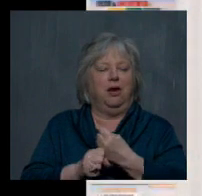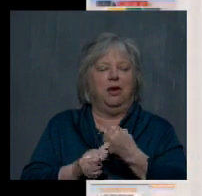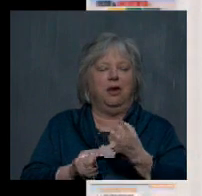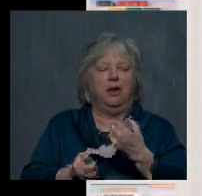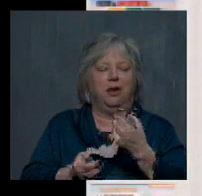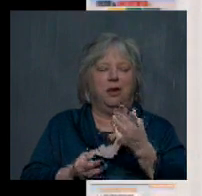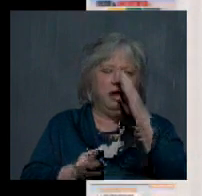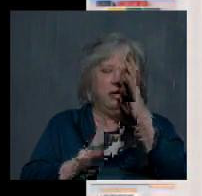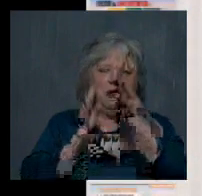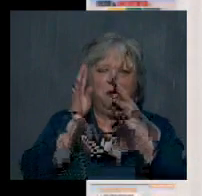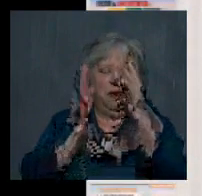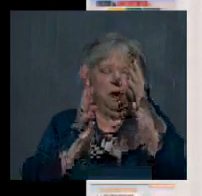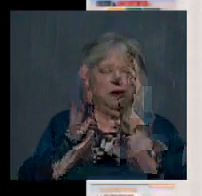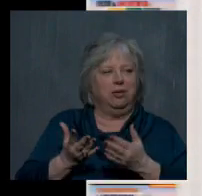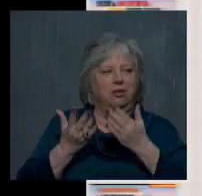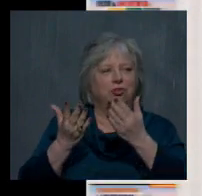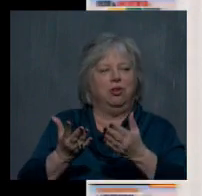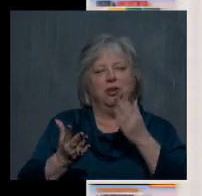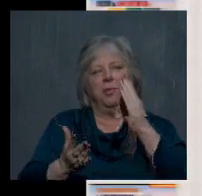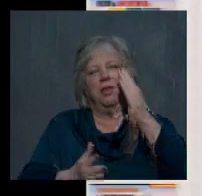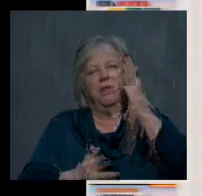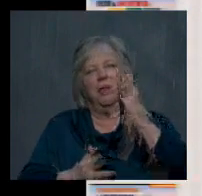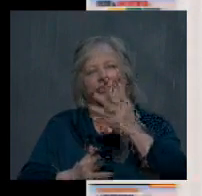suggestions on